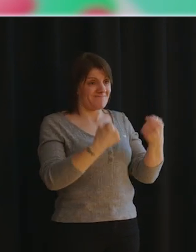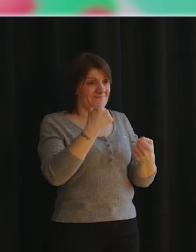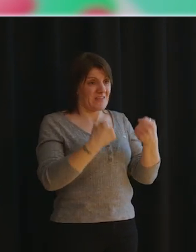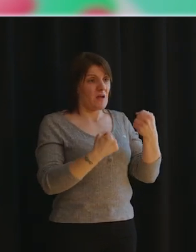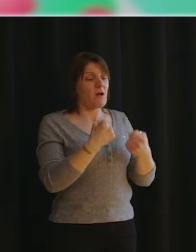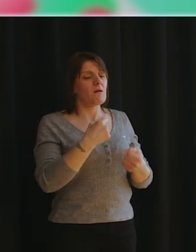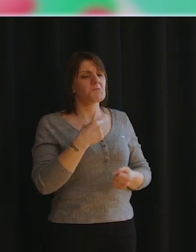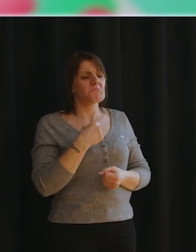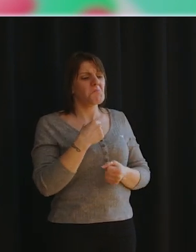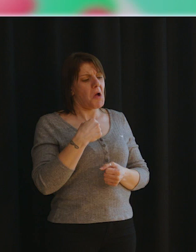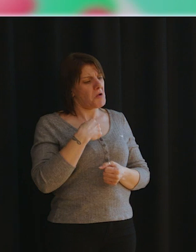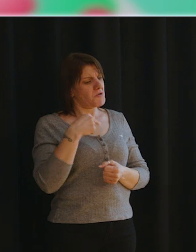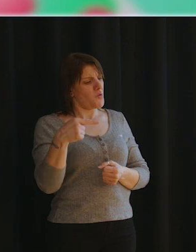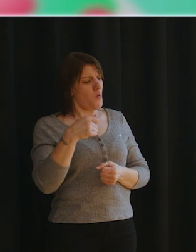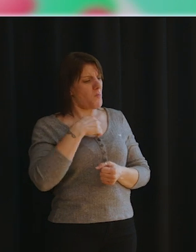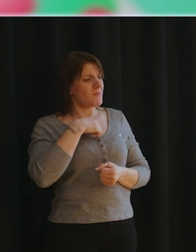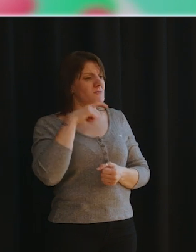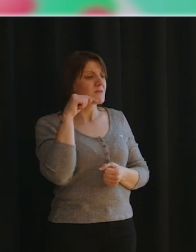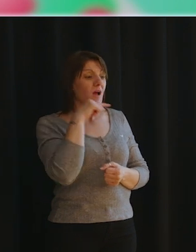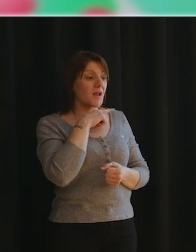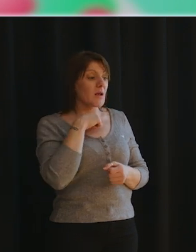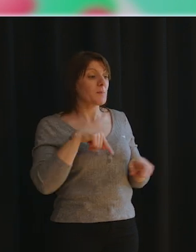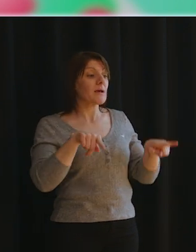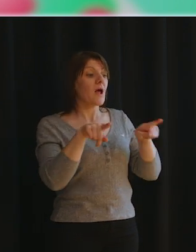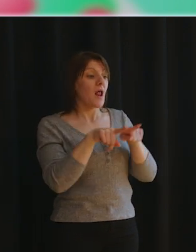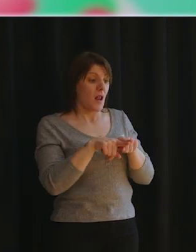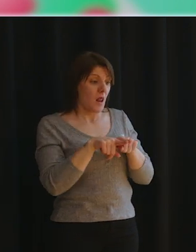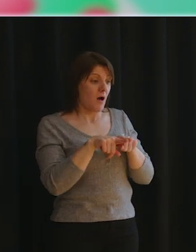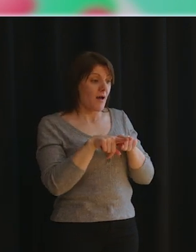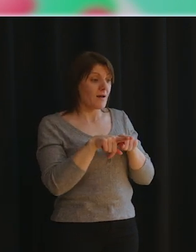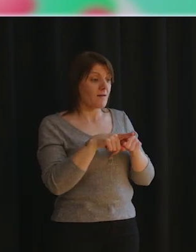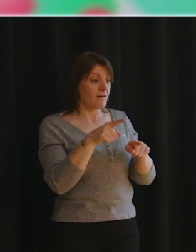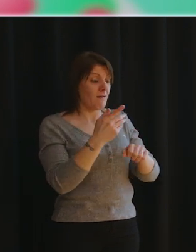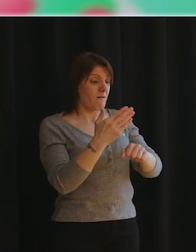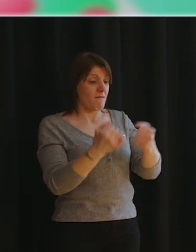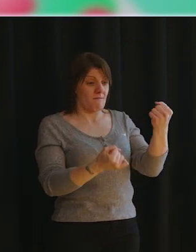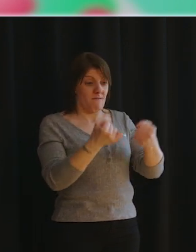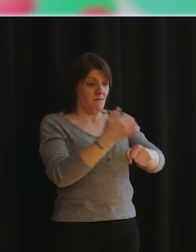of a car park, and I've said it'll be a bit like the Forum.